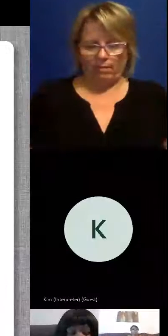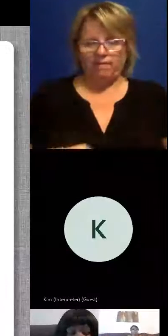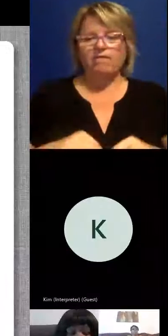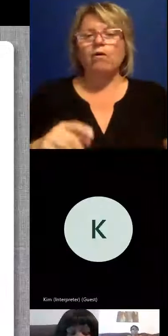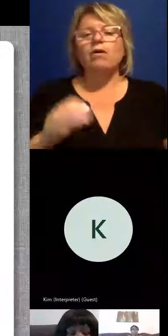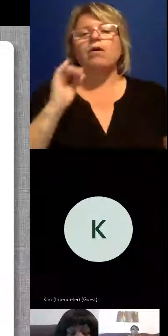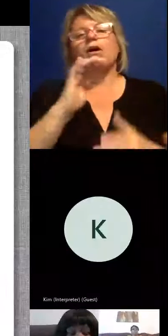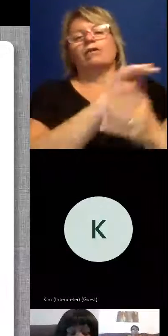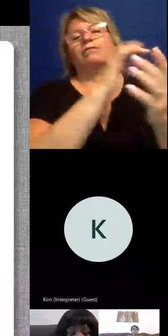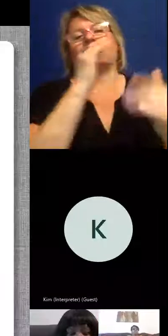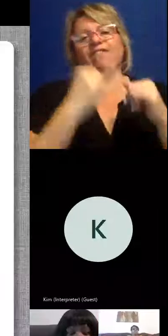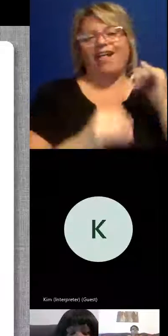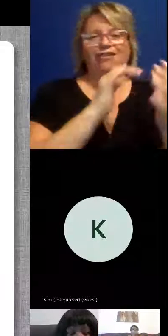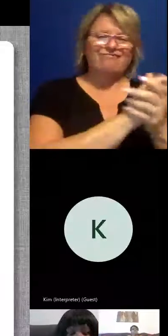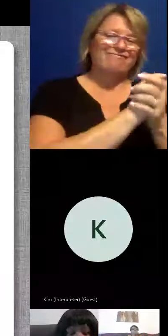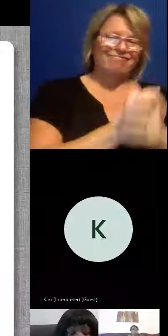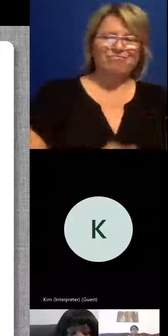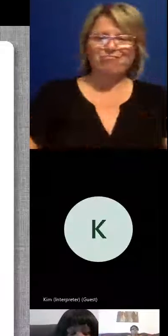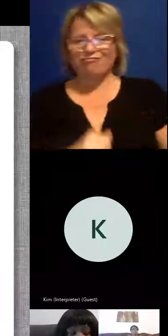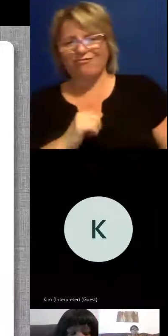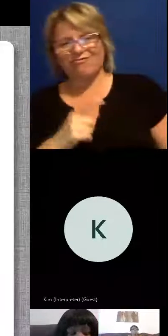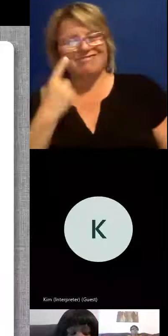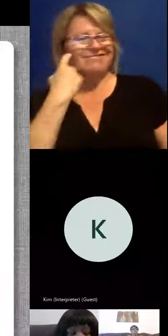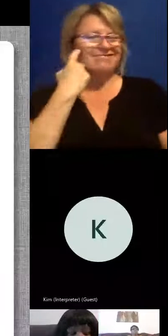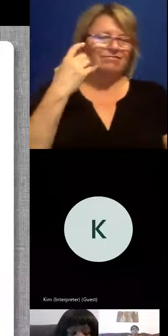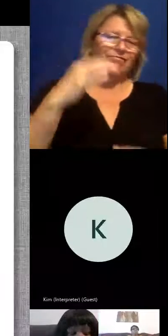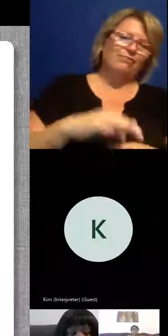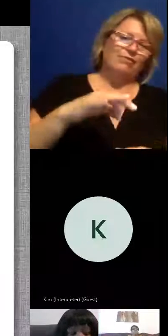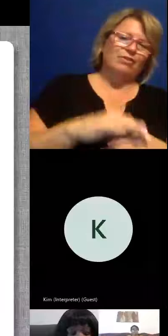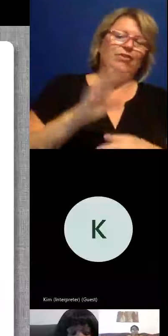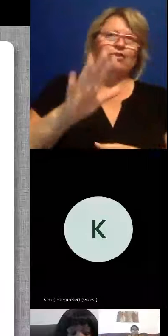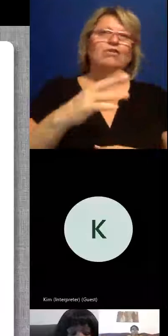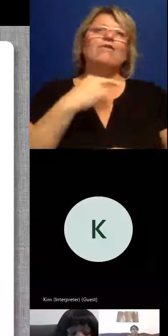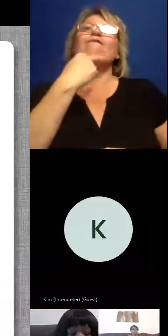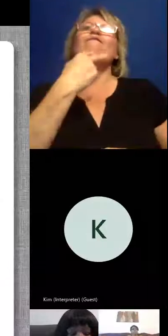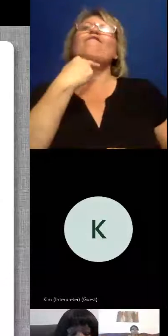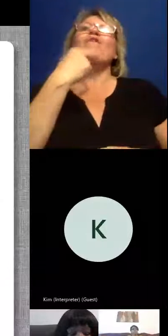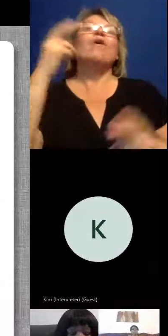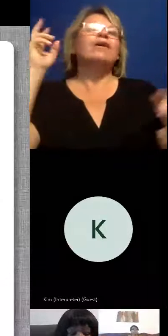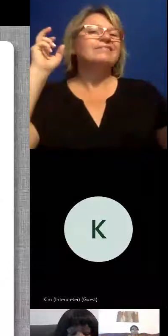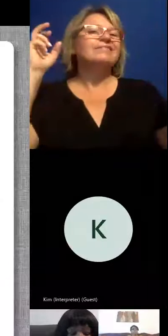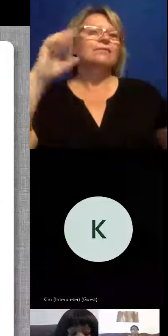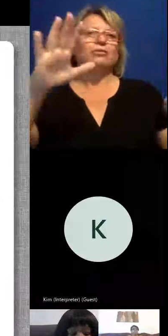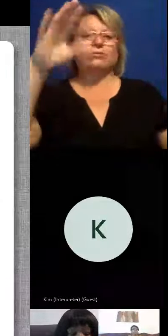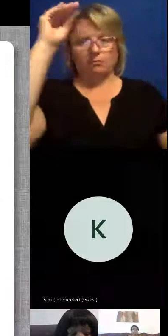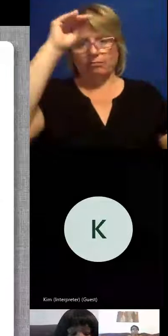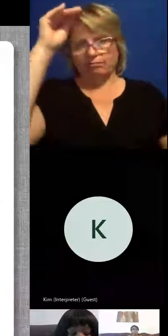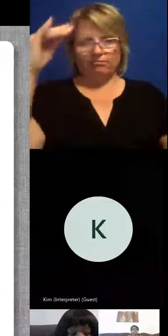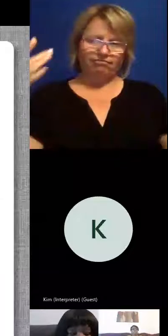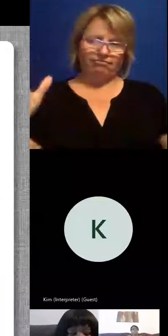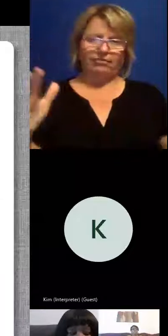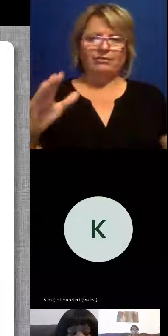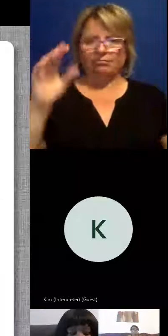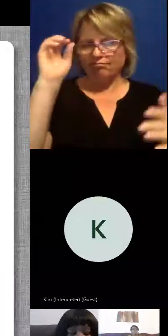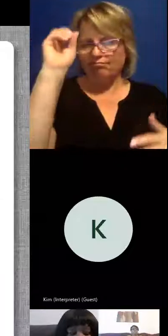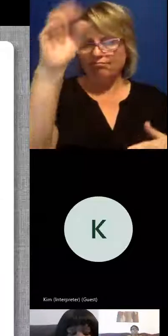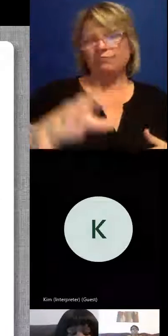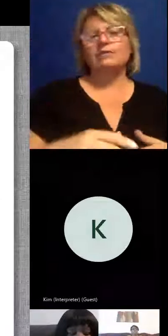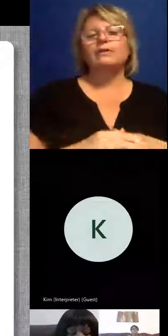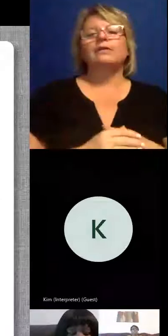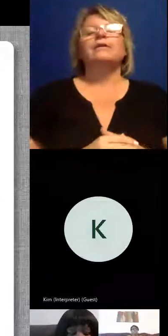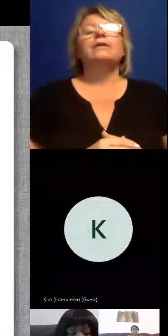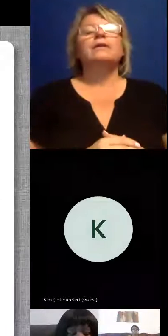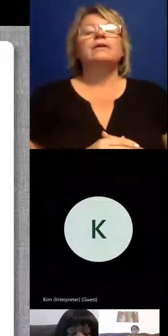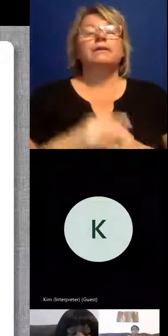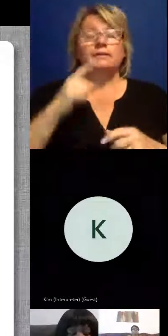yourself. Be proud. You have just voted and made your voice heard. As mentioned